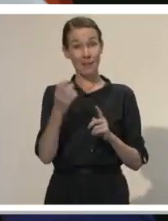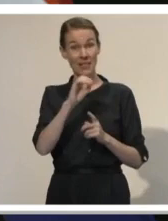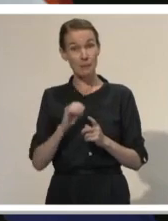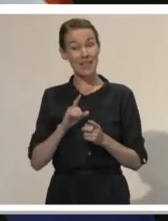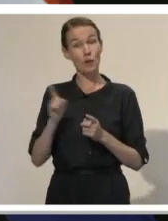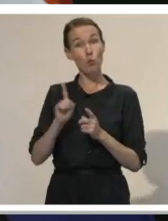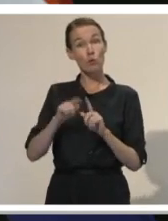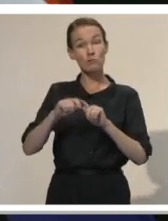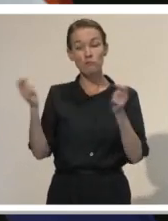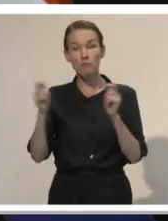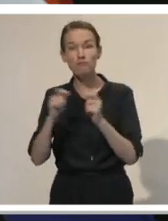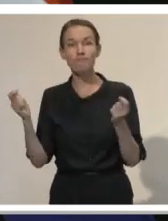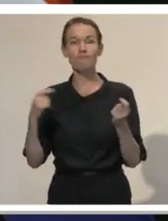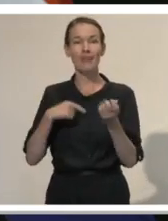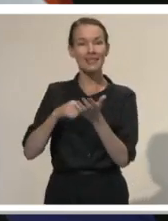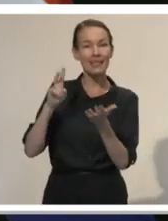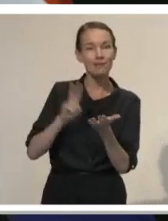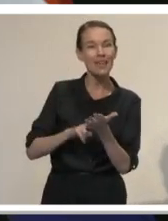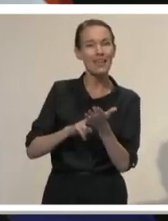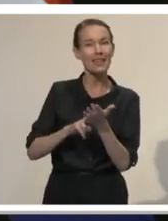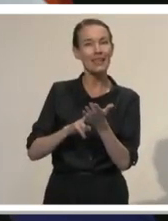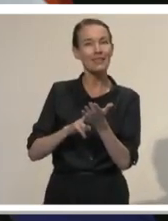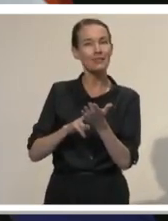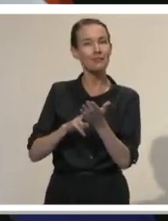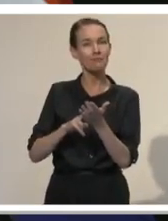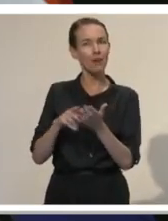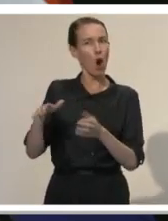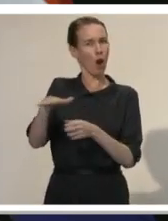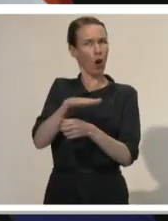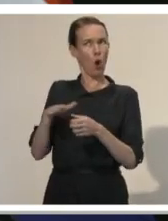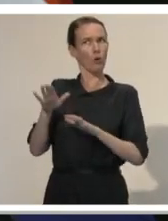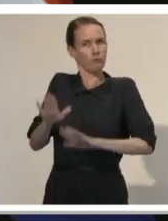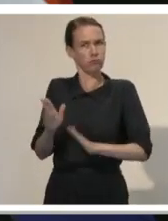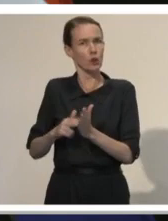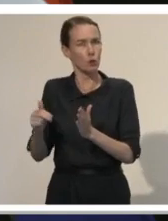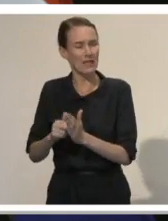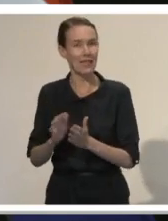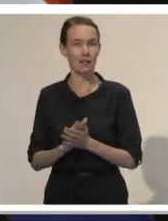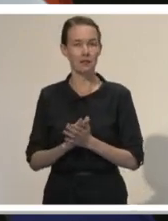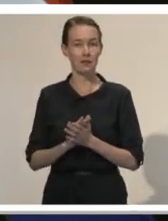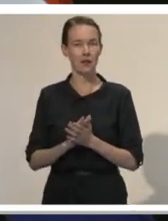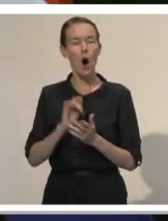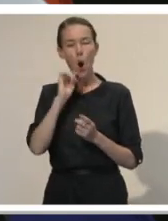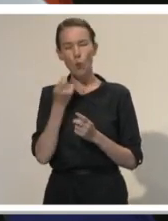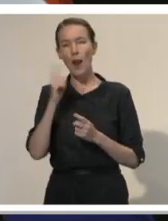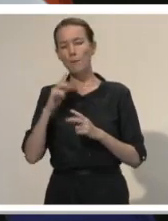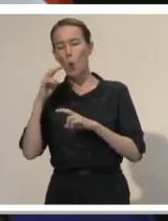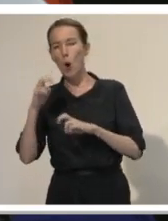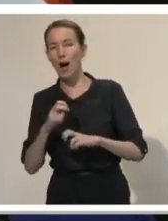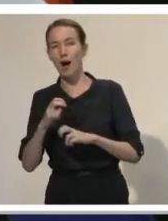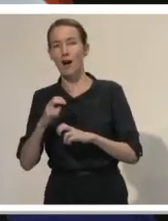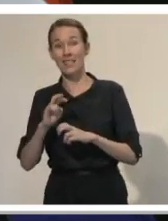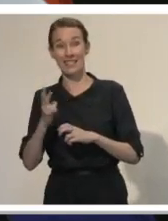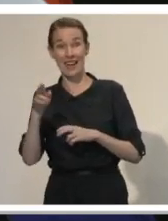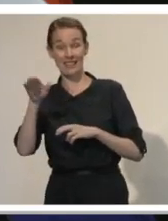print, outdoors, etc. Again, we're digging into those numbers as we get into the second tranche, because we need to answer